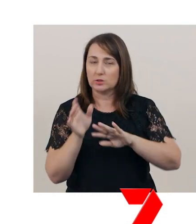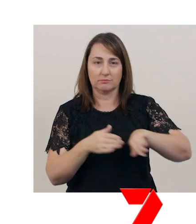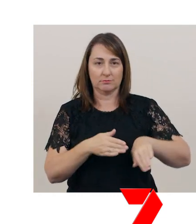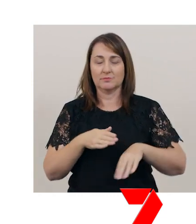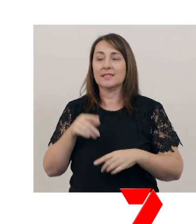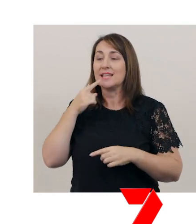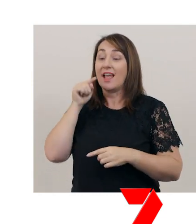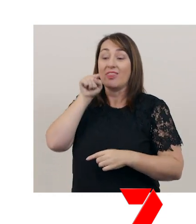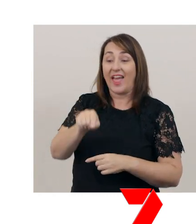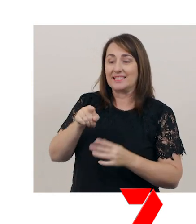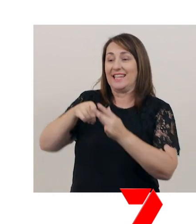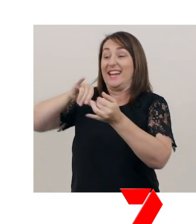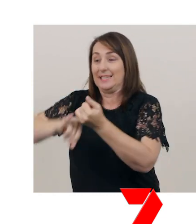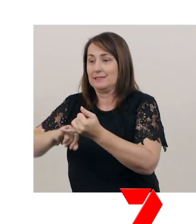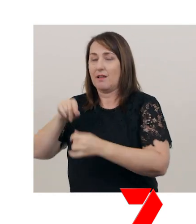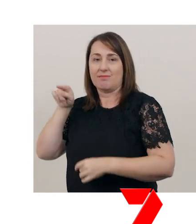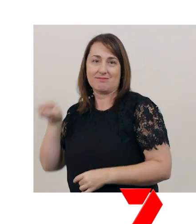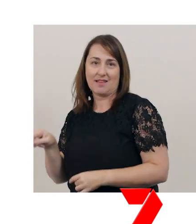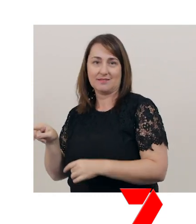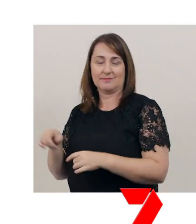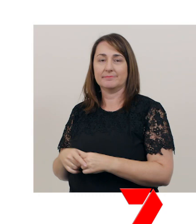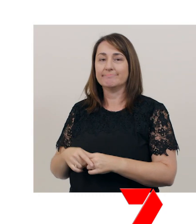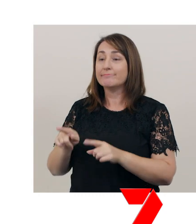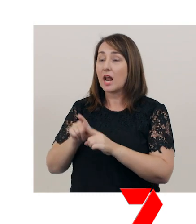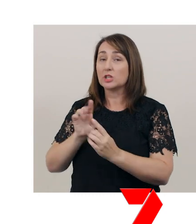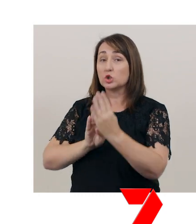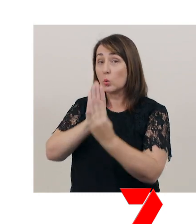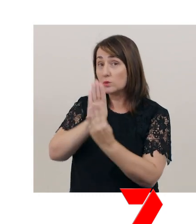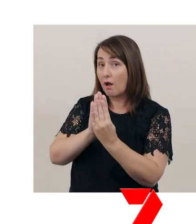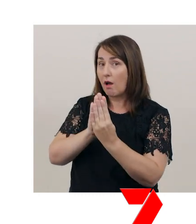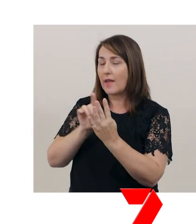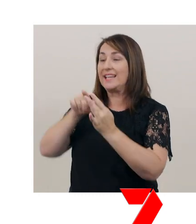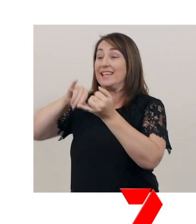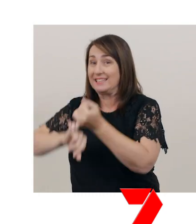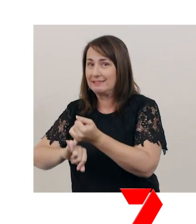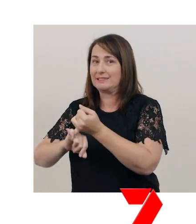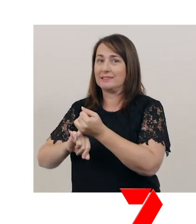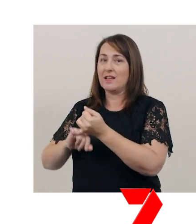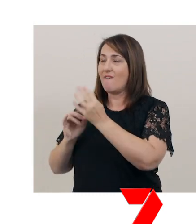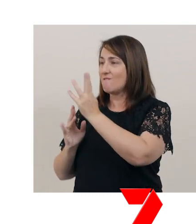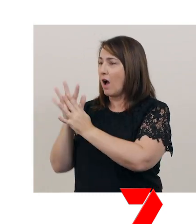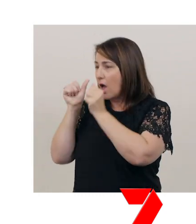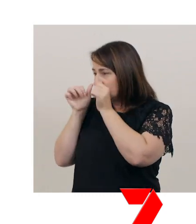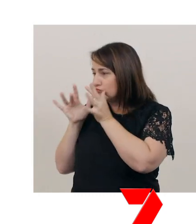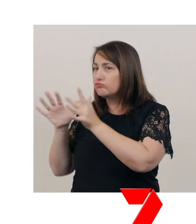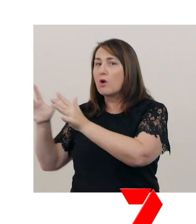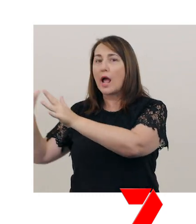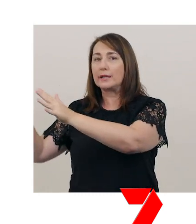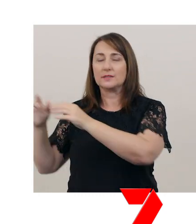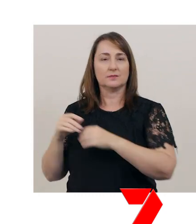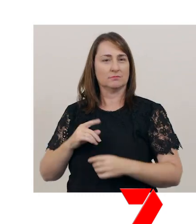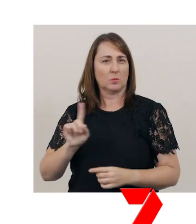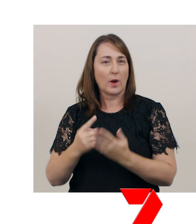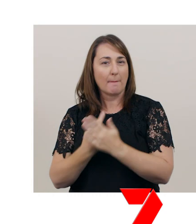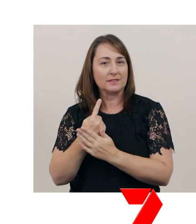thing is another. For example, the toaster is a fire-breathing dragon. In this example, the toaster takes on the qualities